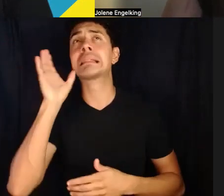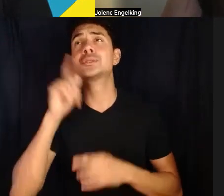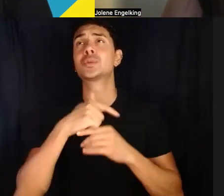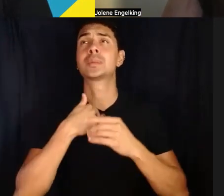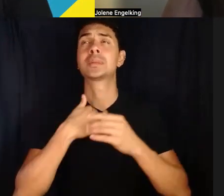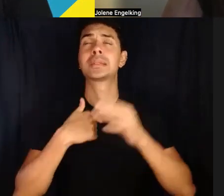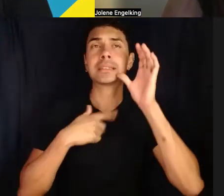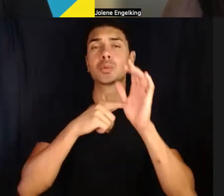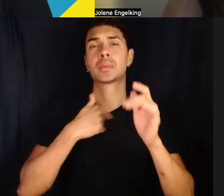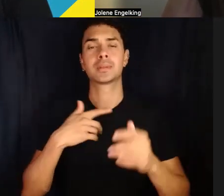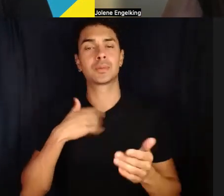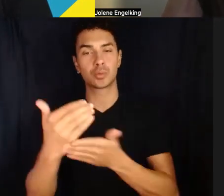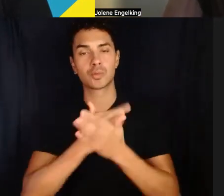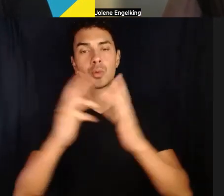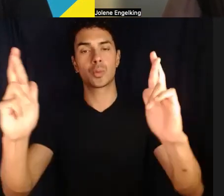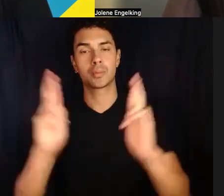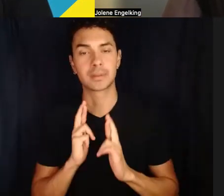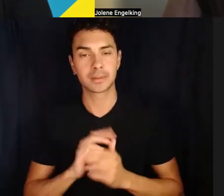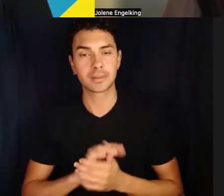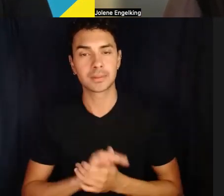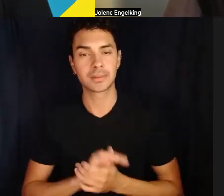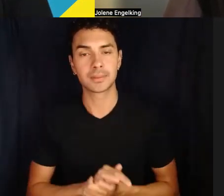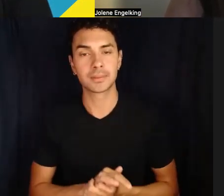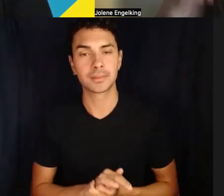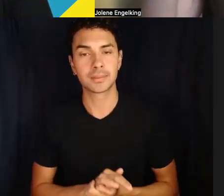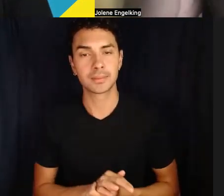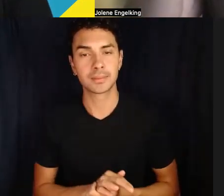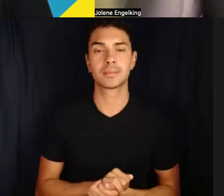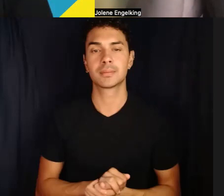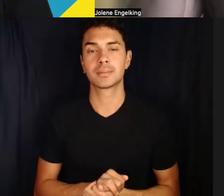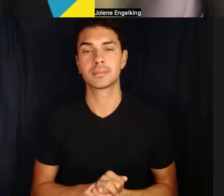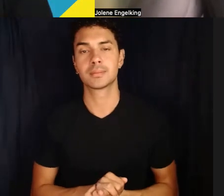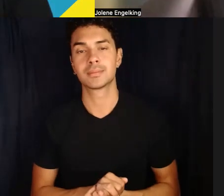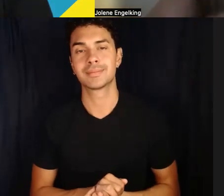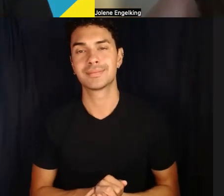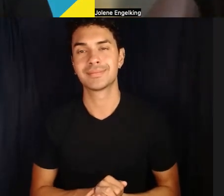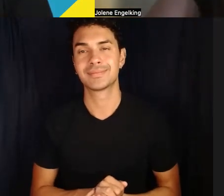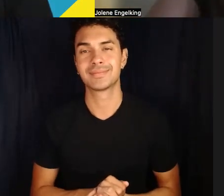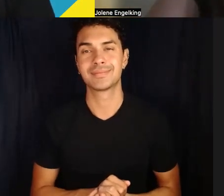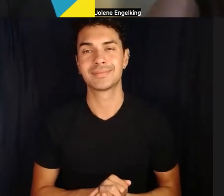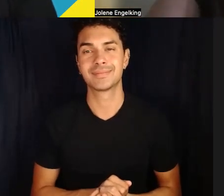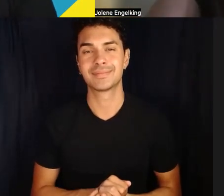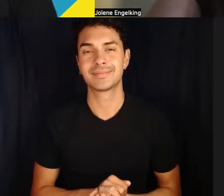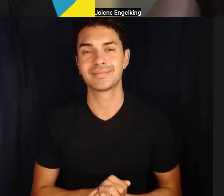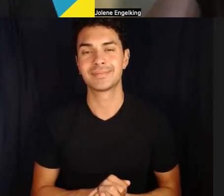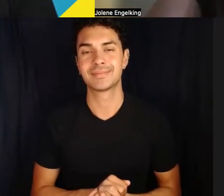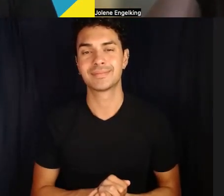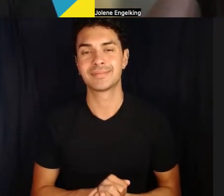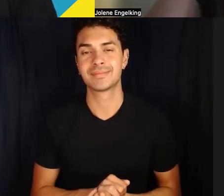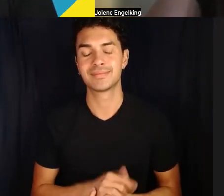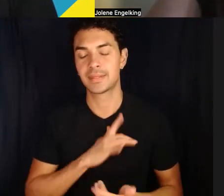need to be respected, and that we're here, right? That's one of the other things that came from the Garden of Truth report, that, I mean, I first